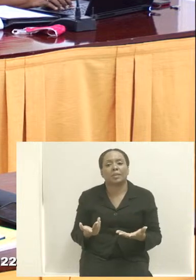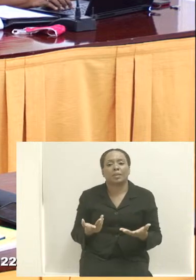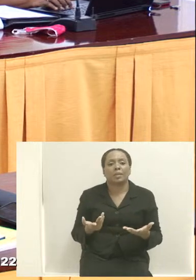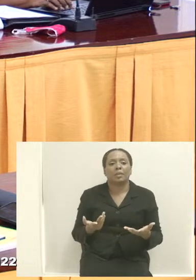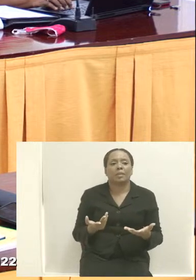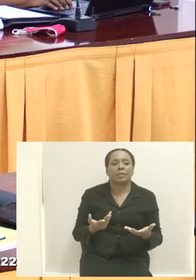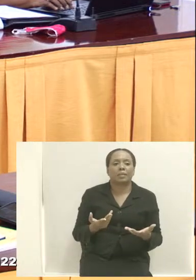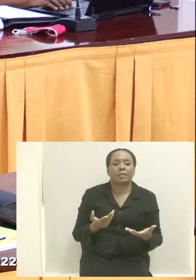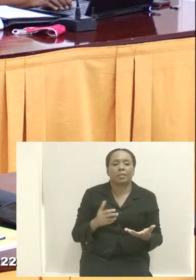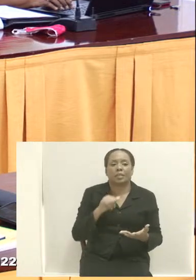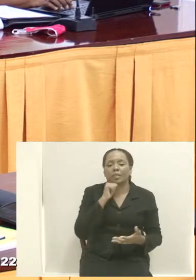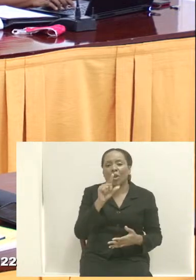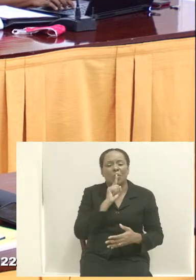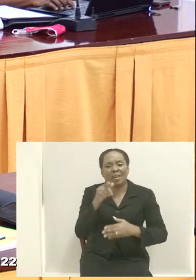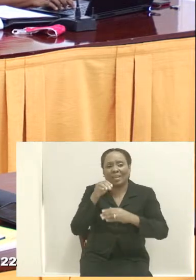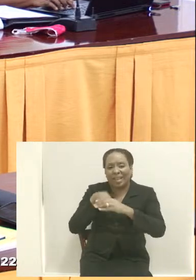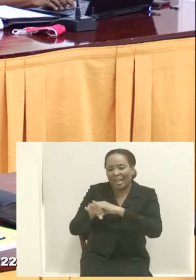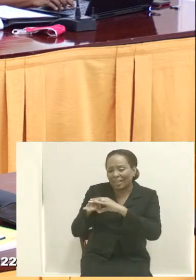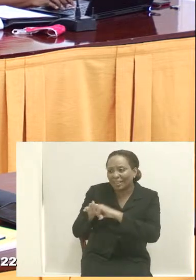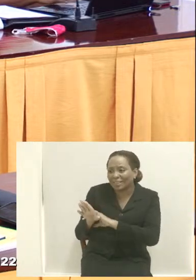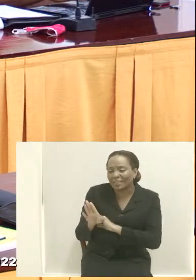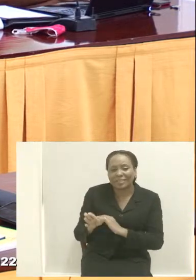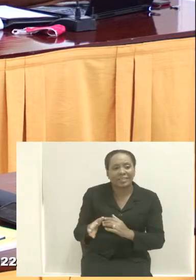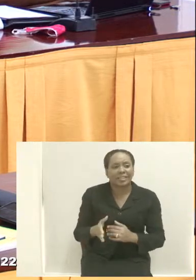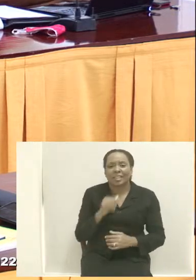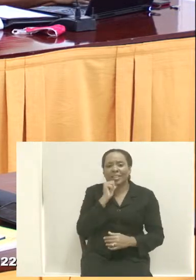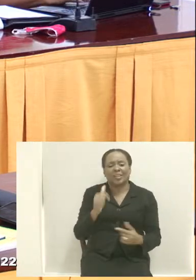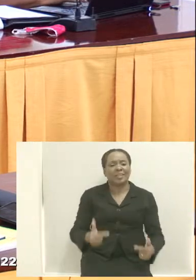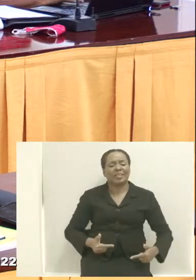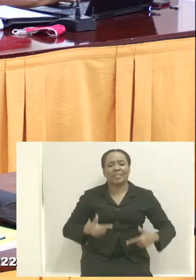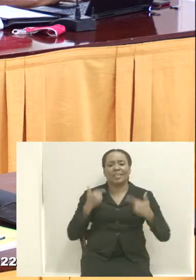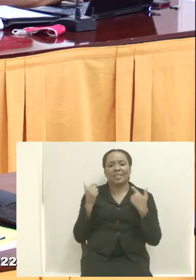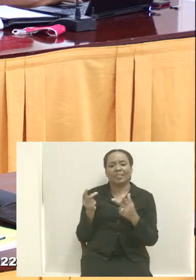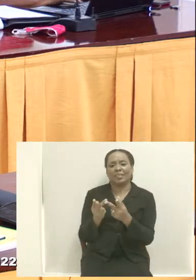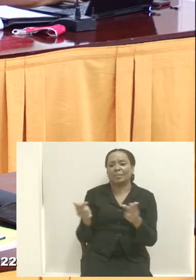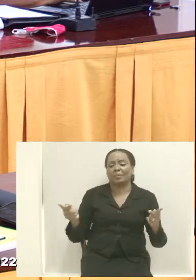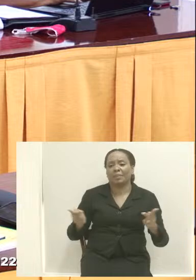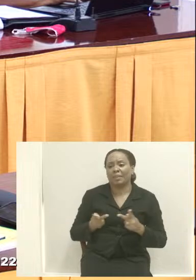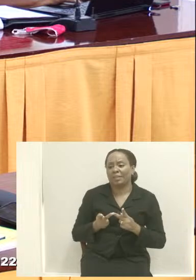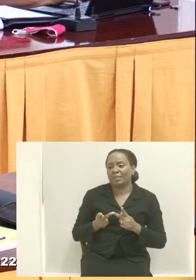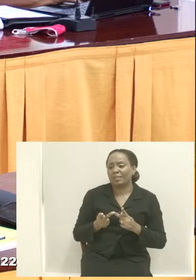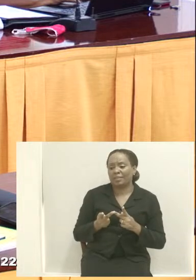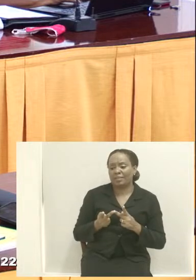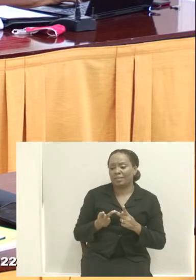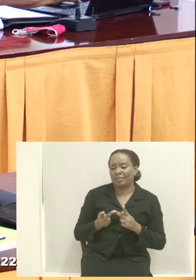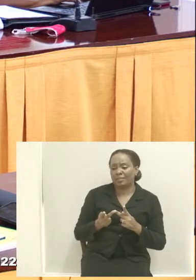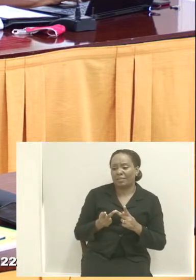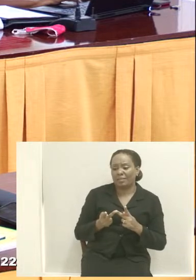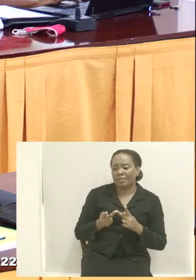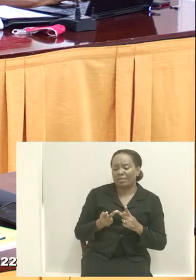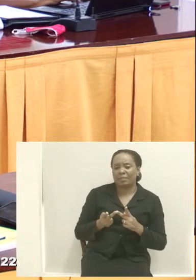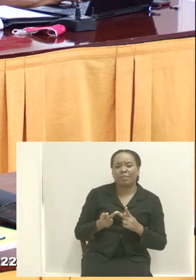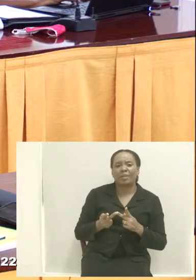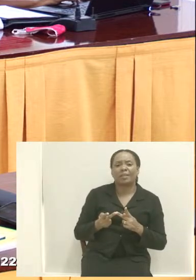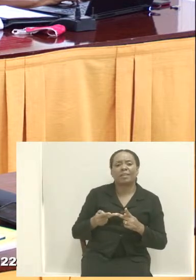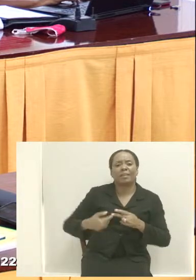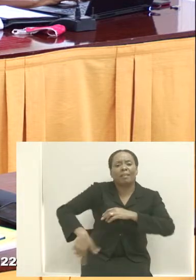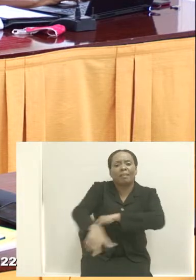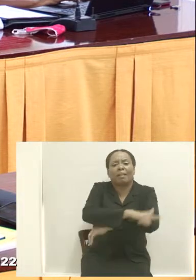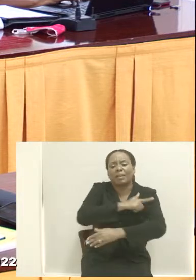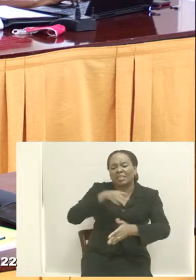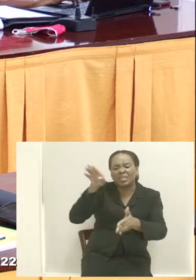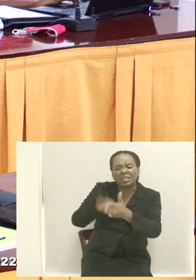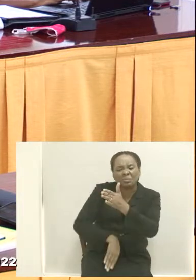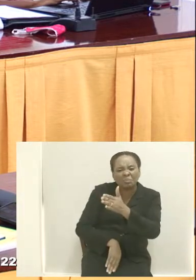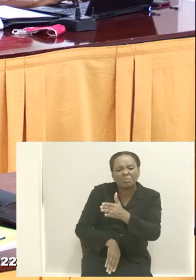of land is sky high is not his fault. But we have to find a way of empowering that person who has an entrepreneurial spirit and an